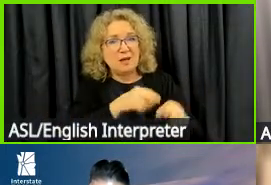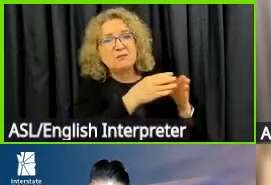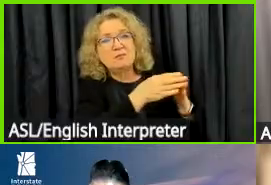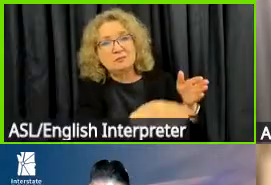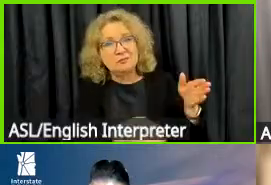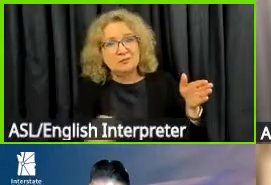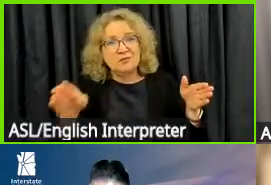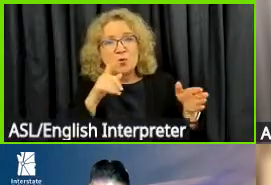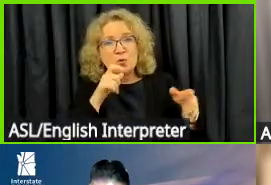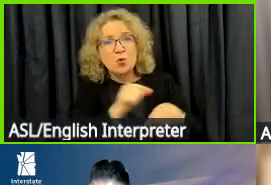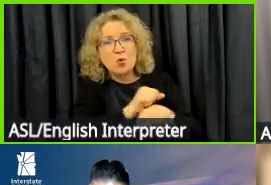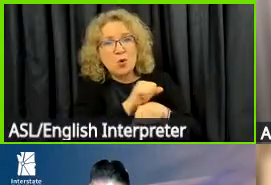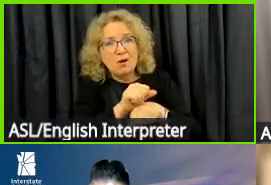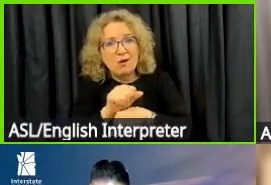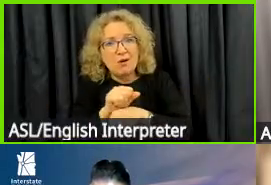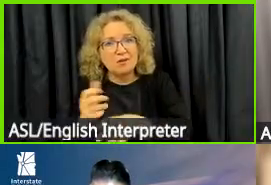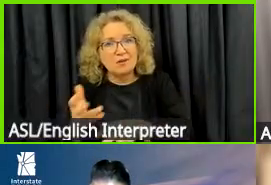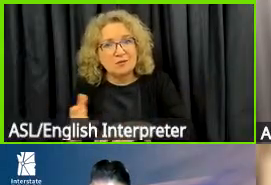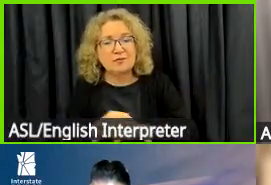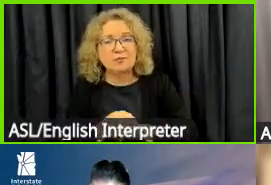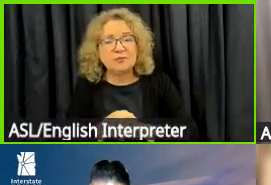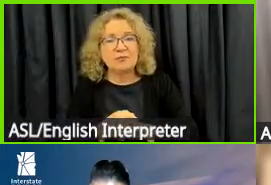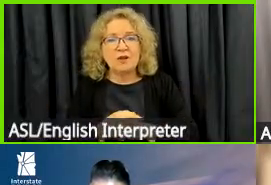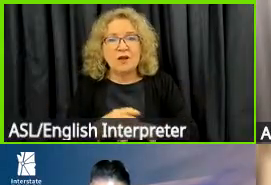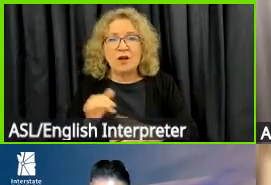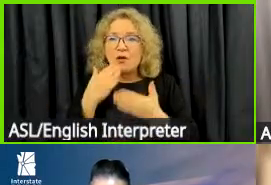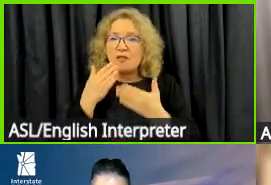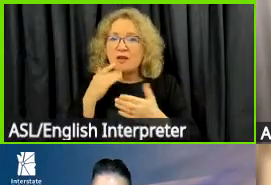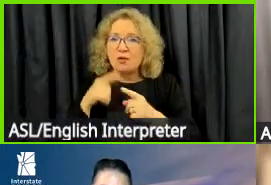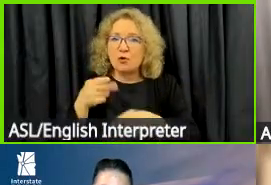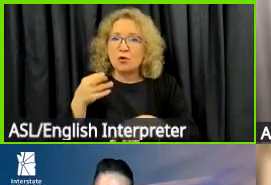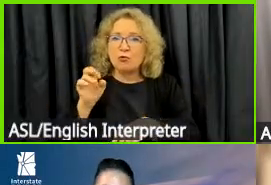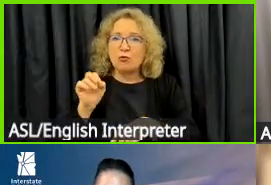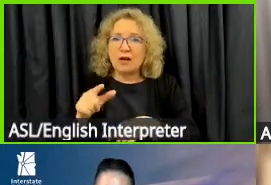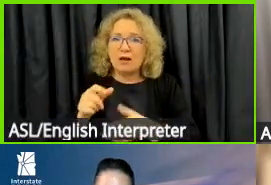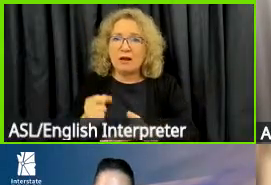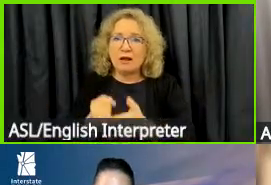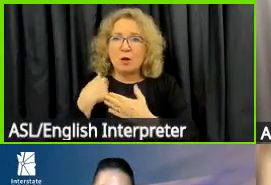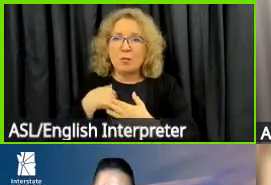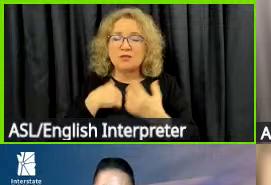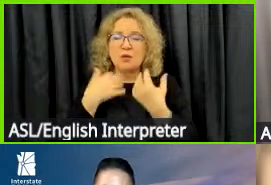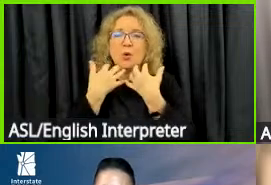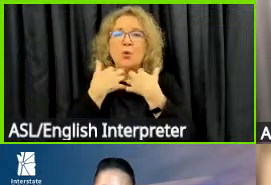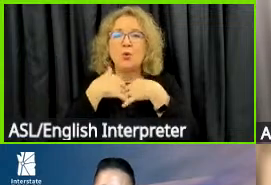And also just big thank you to Greg for harmonizing us.